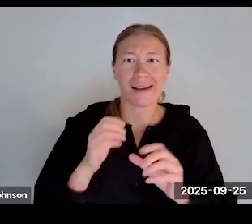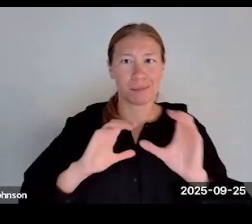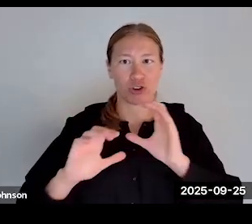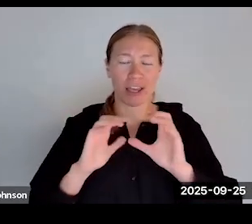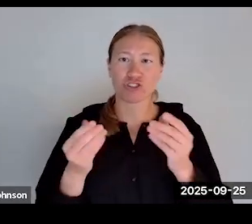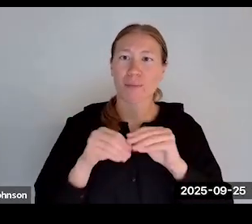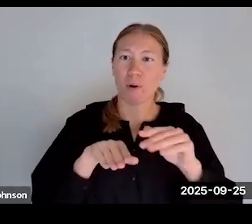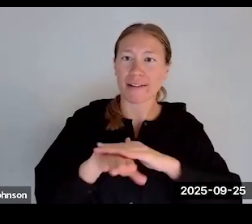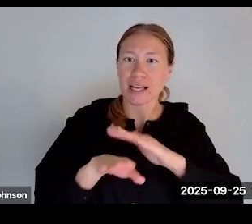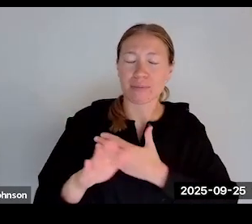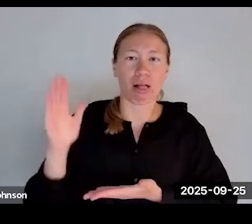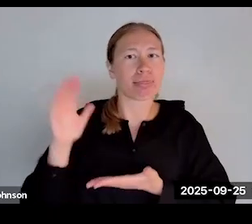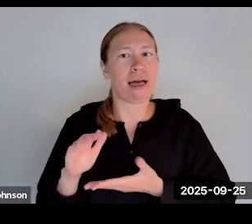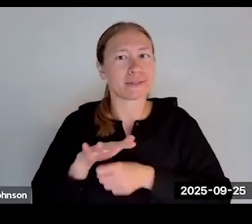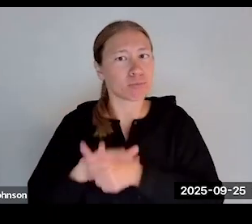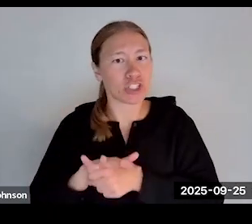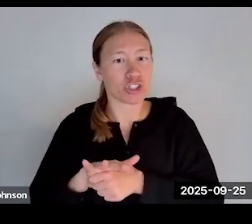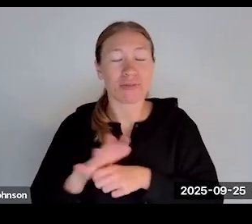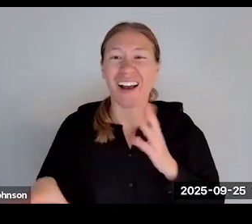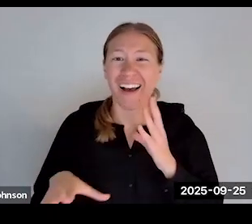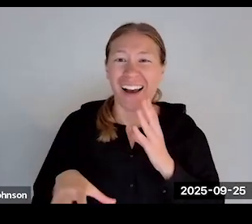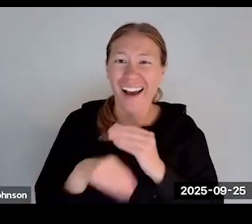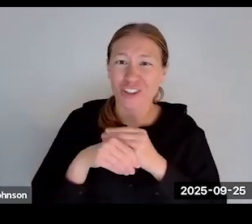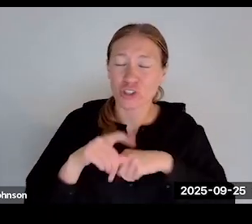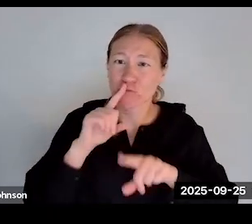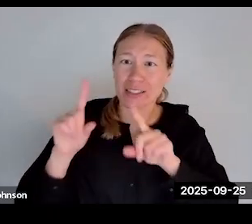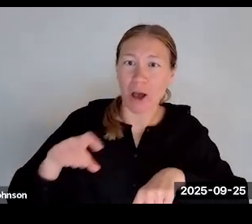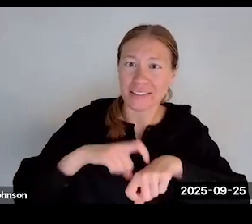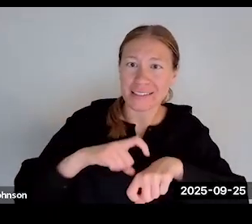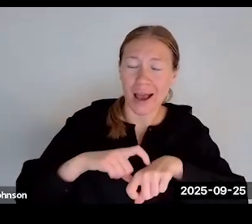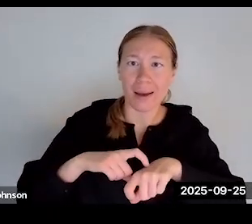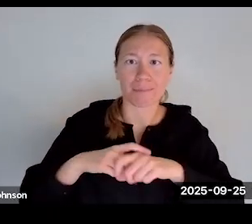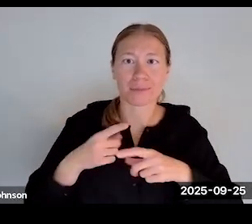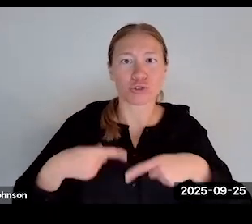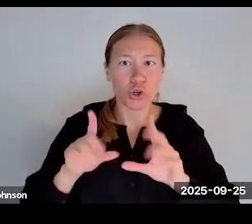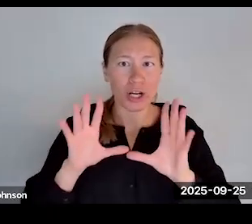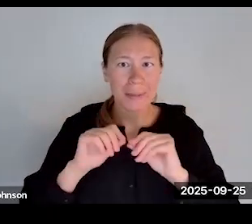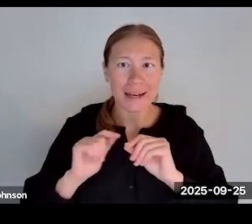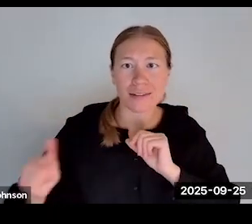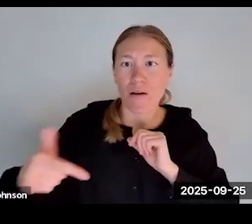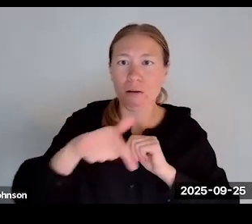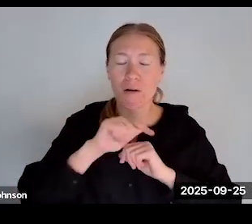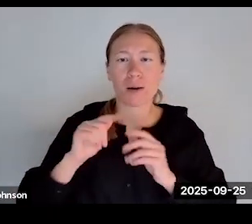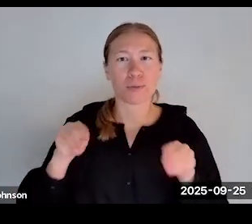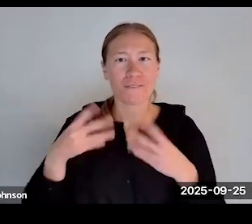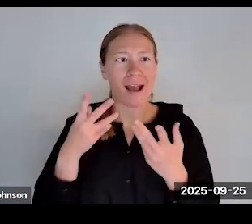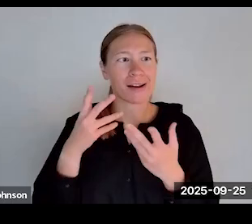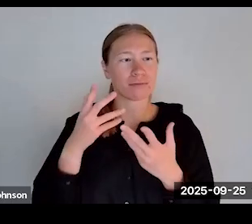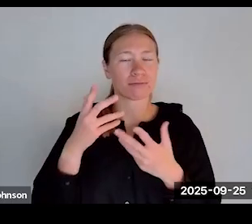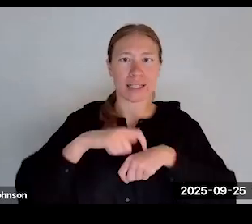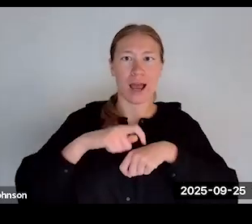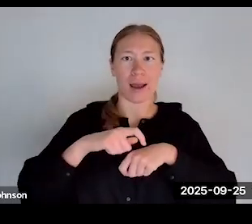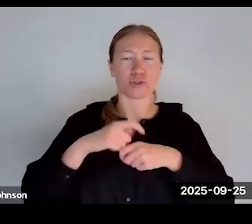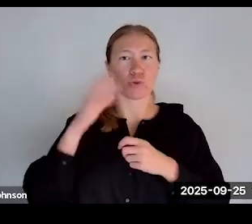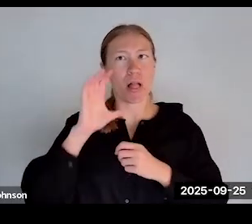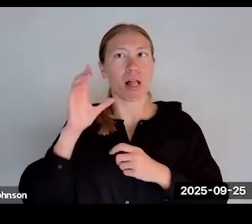pressured. So, allowing extra response time in meetings gives them space to find the right words. Providing written